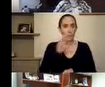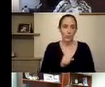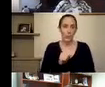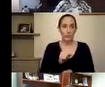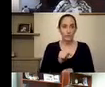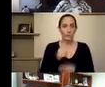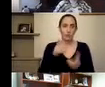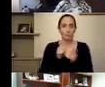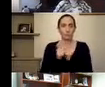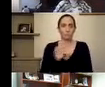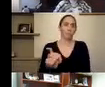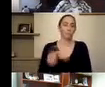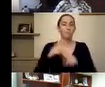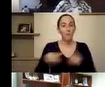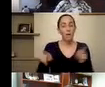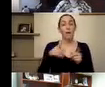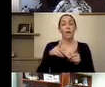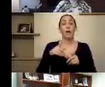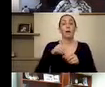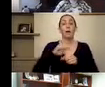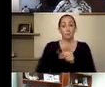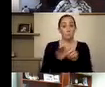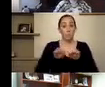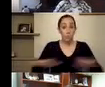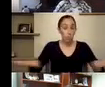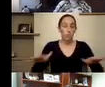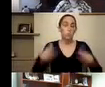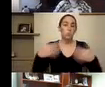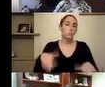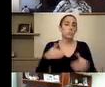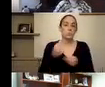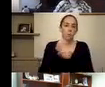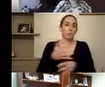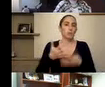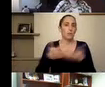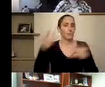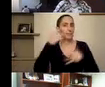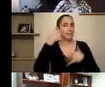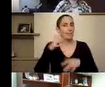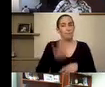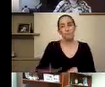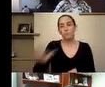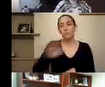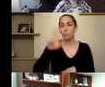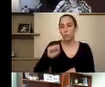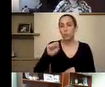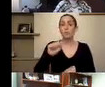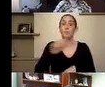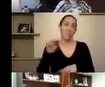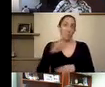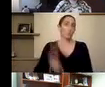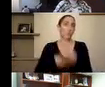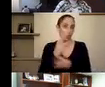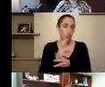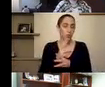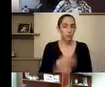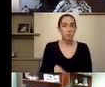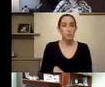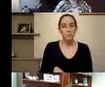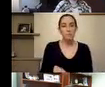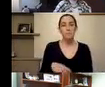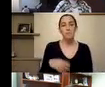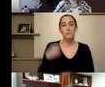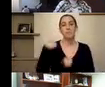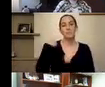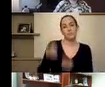has been causing a lot of disease across the world and here in the United States. Since the SARS coronavirus 2 was